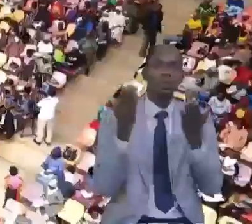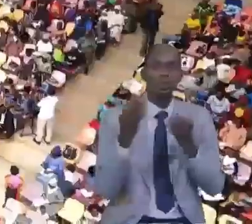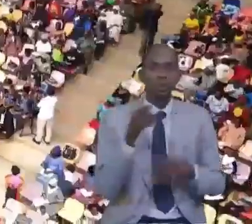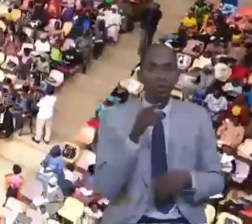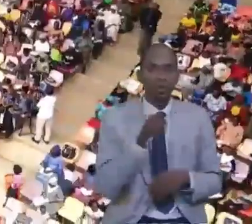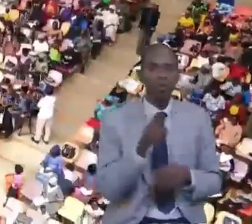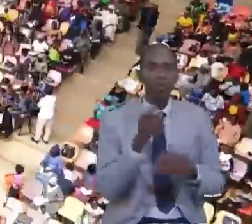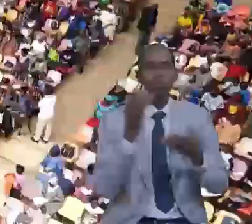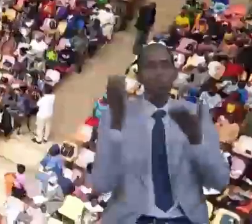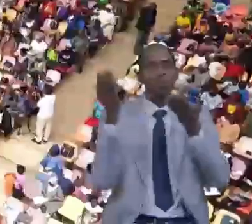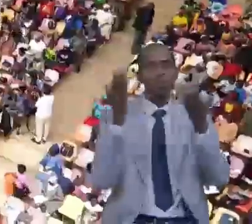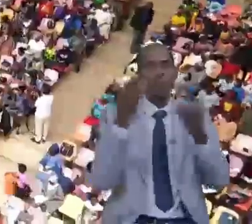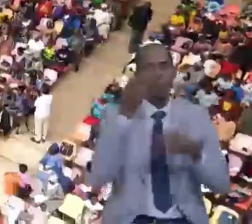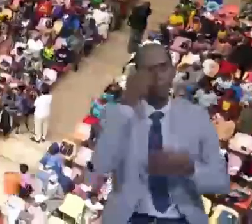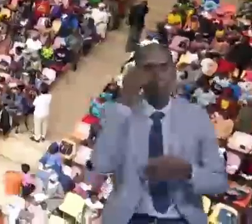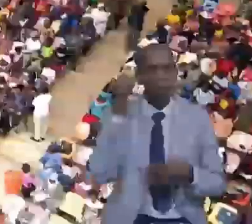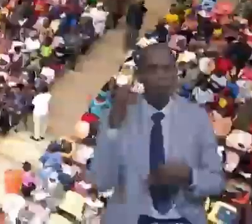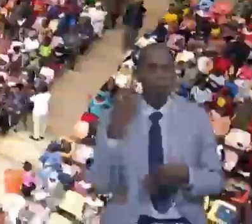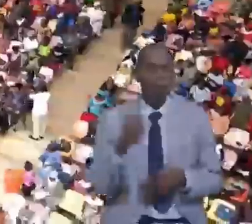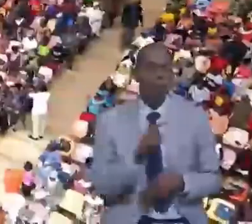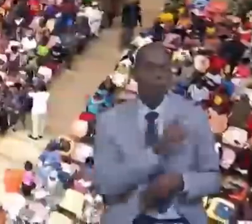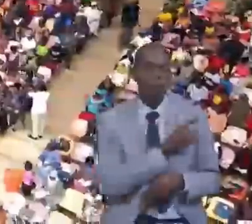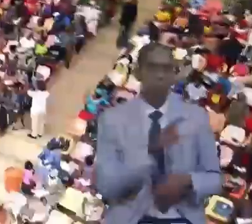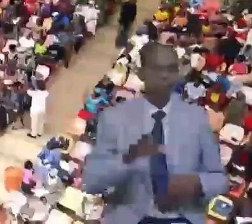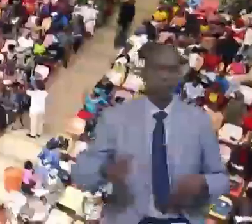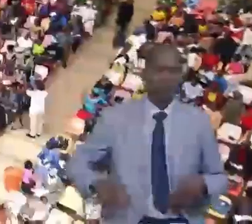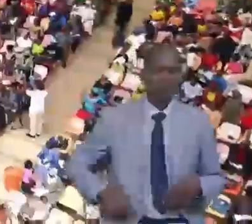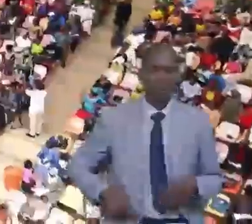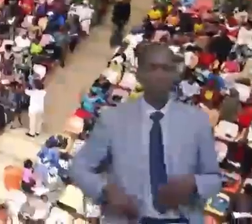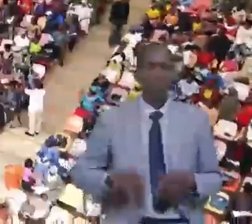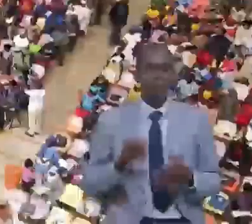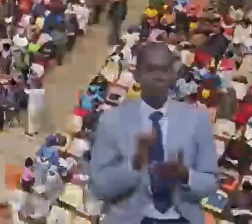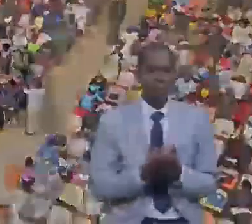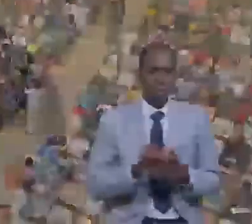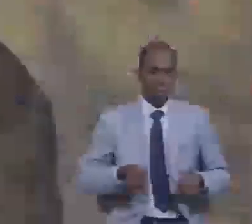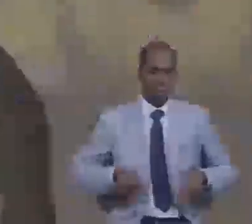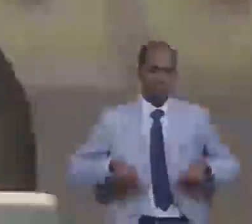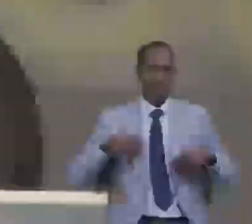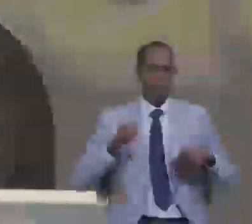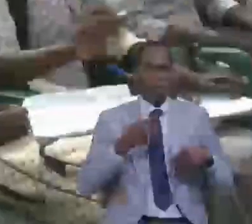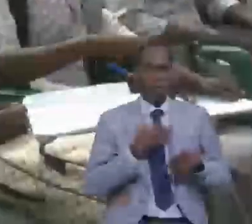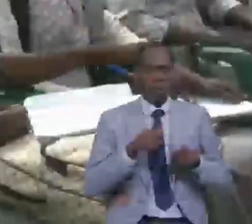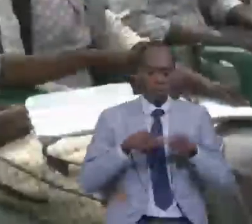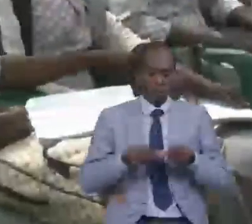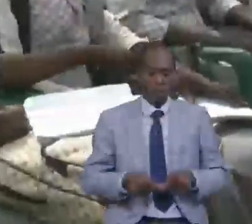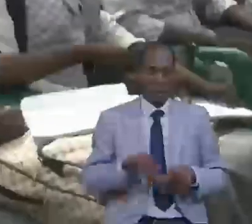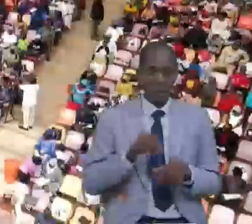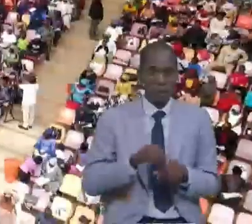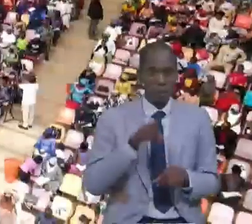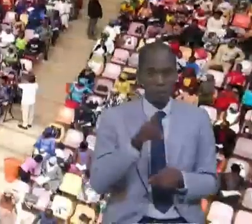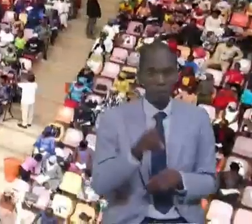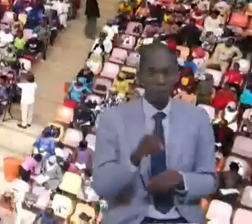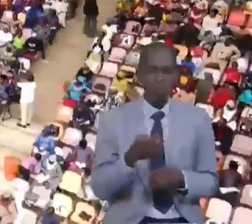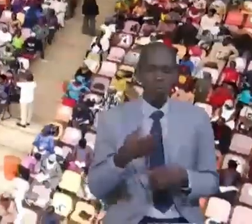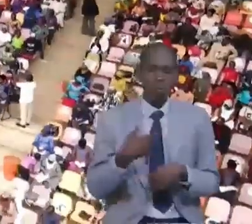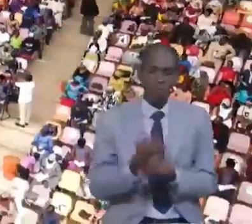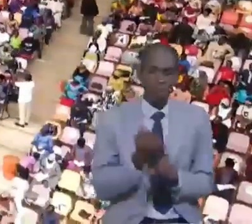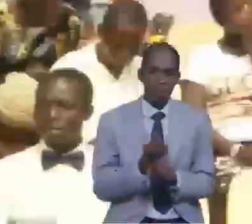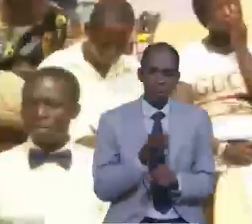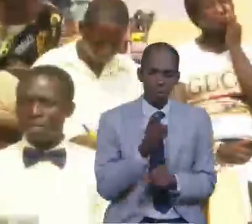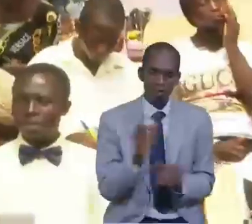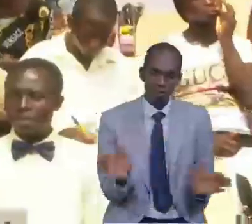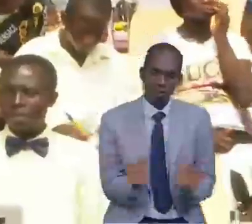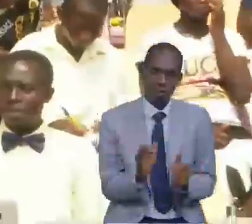He compels you, Lord, compelling service with prevailing